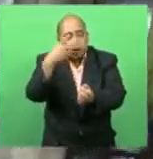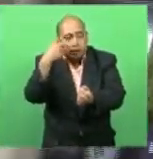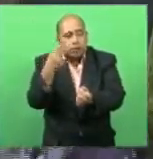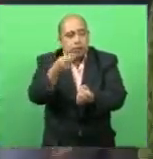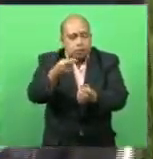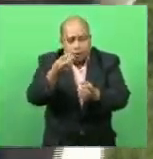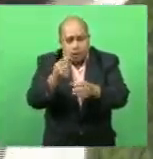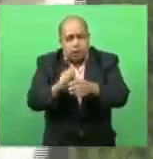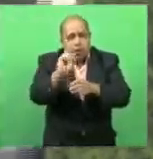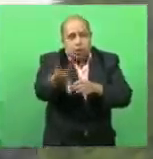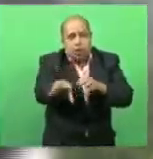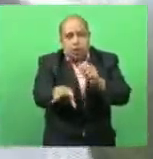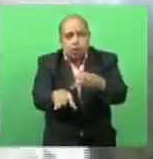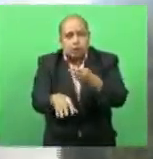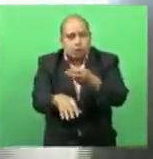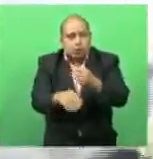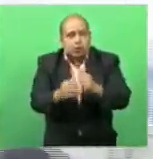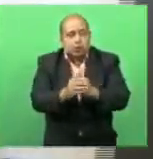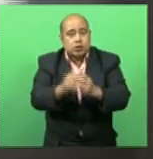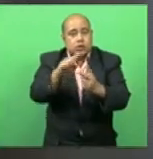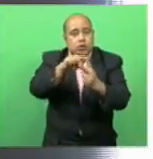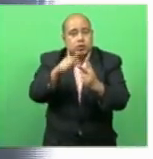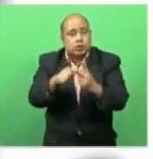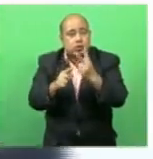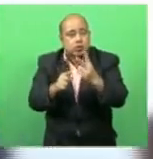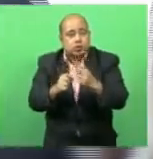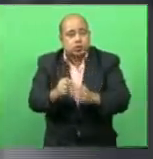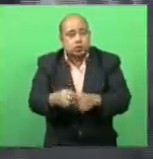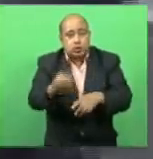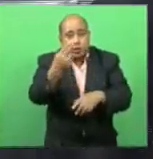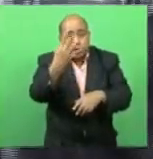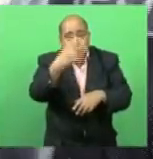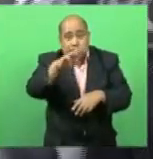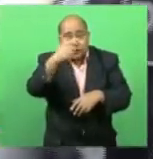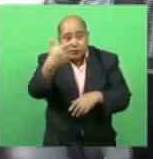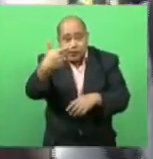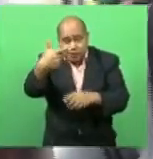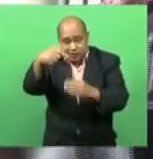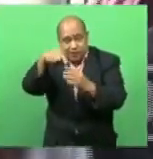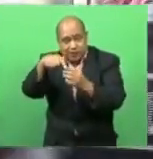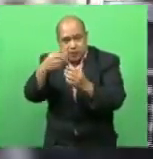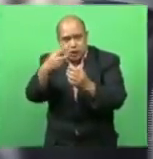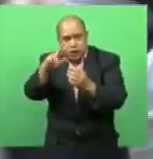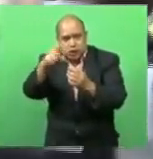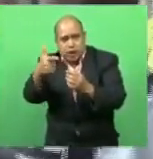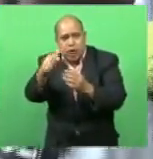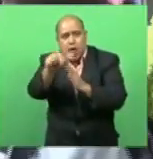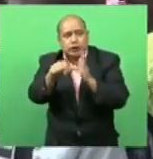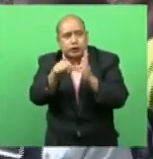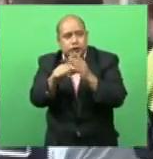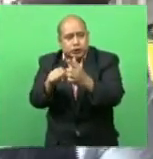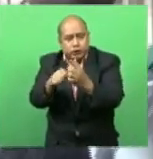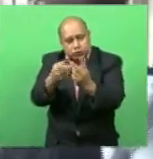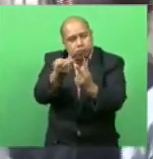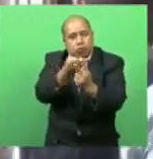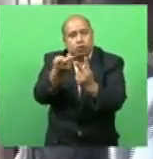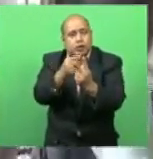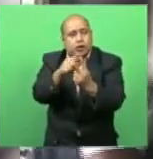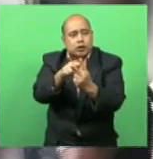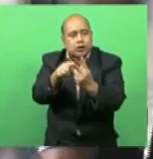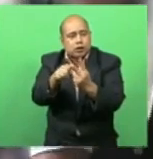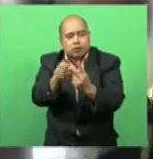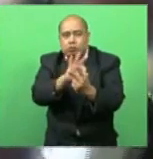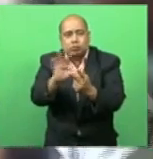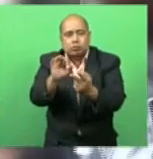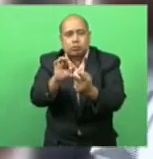47-year-old Tasir Usman and 30-year-old Ashnil Kumar Sharma are charged with 1 count each of unlawful entry of prohibited